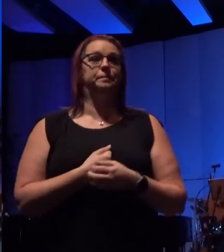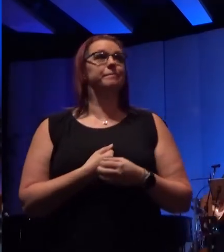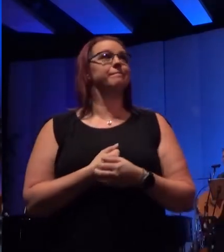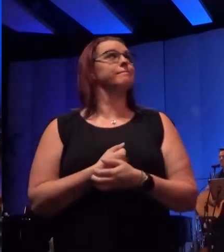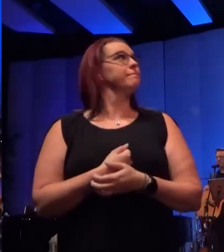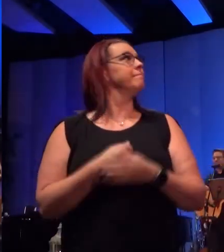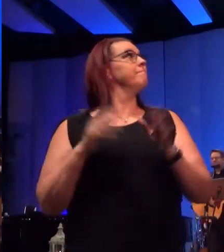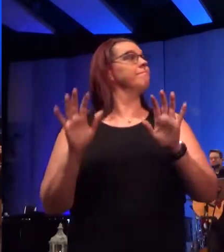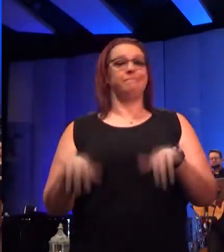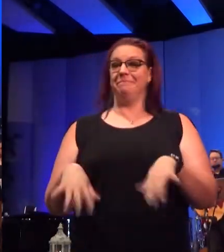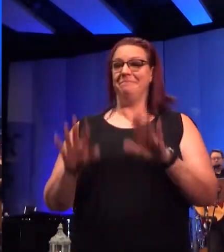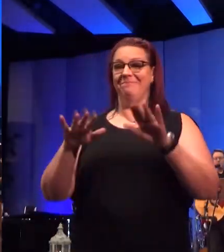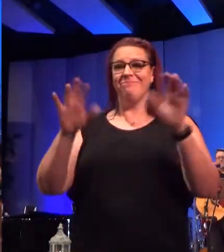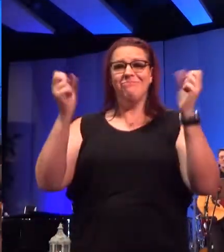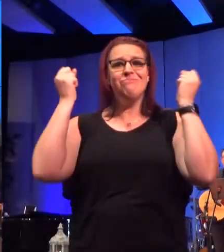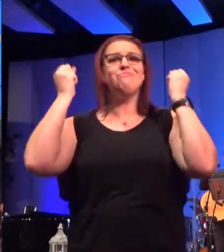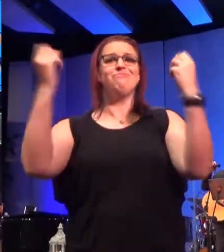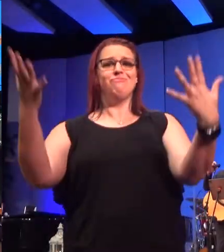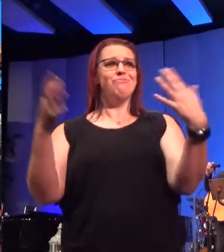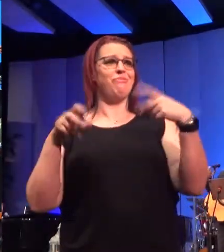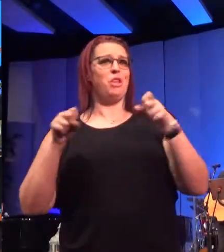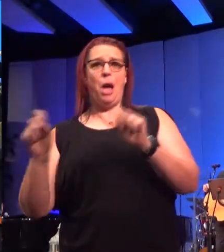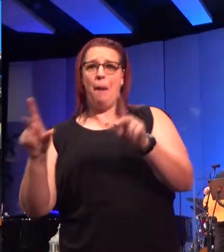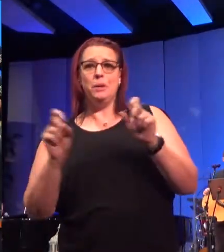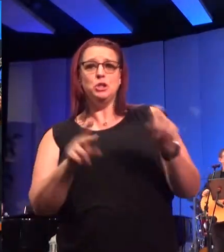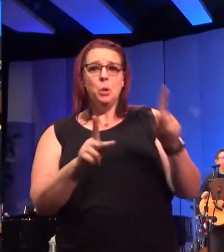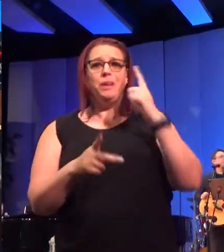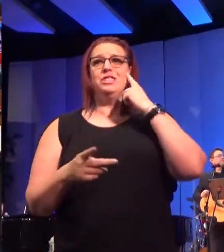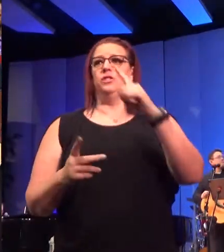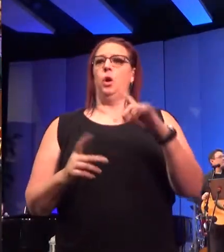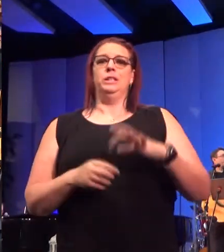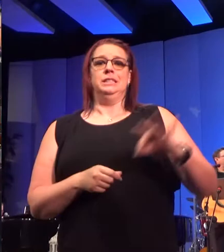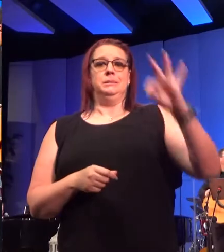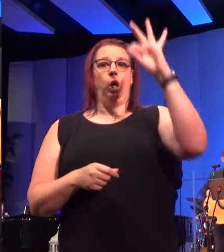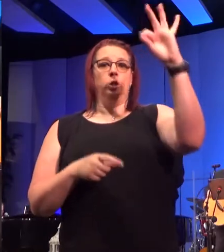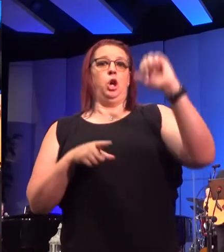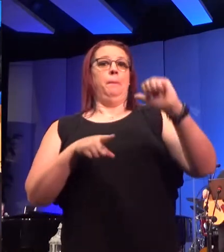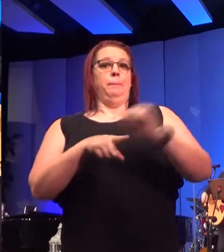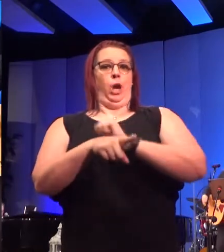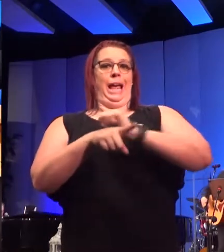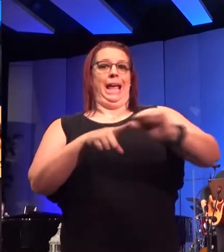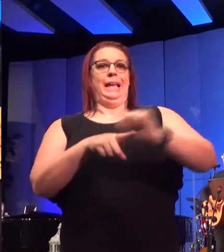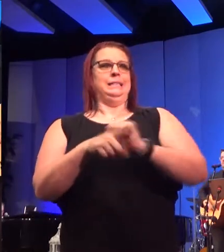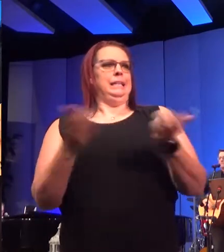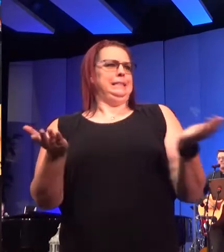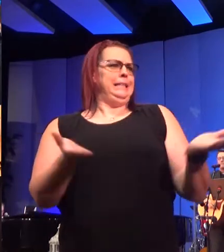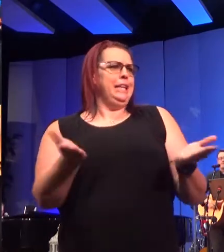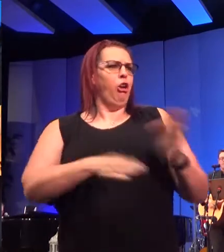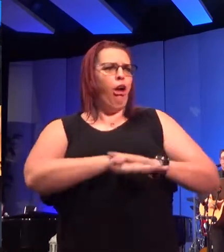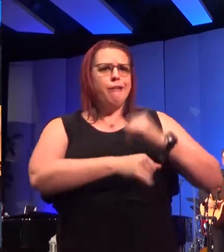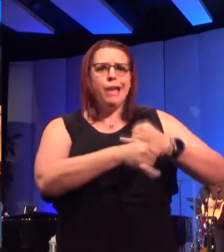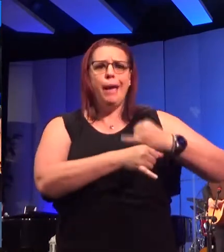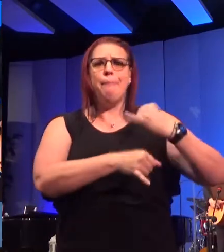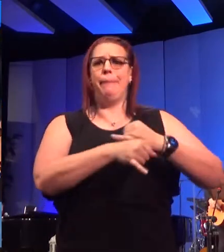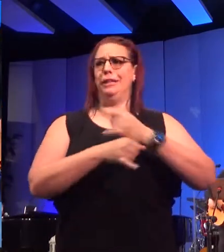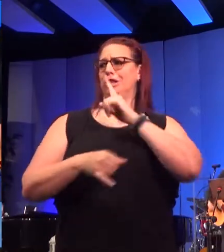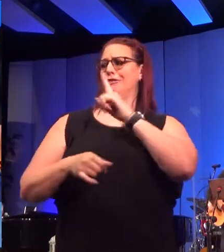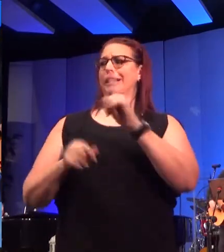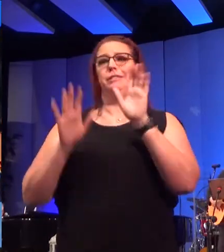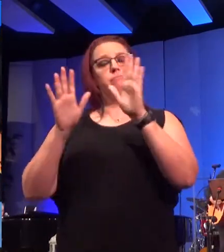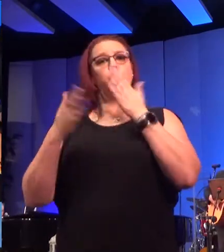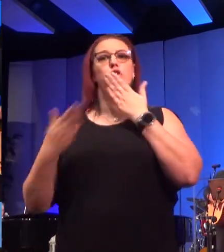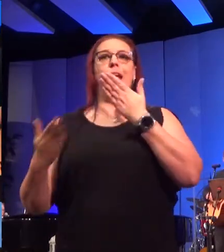So there are so many opportunities for spiritual practice here on our Mile High campus. I'm grateful that we're able to offer that for all of